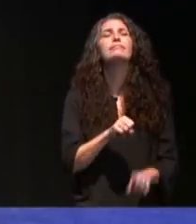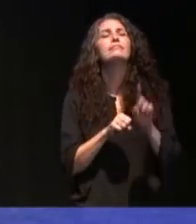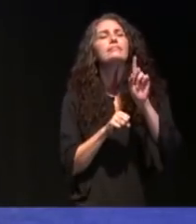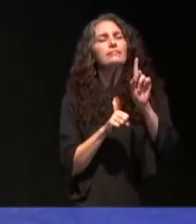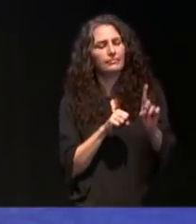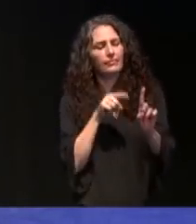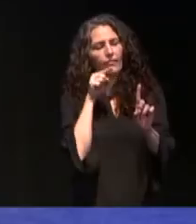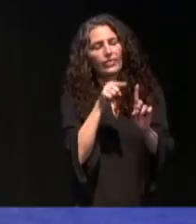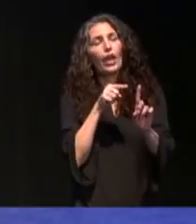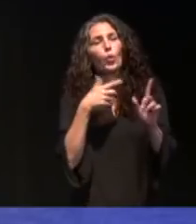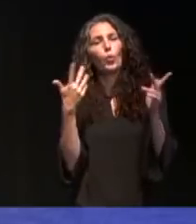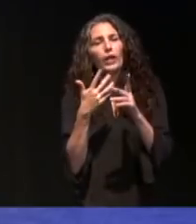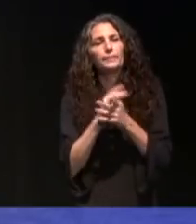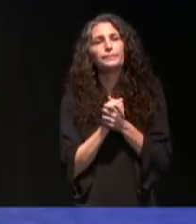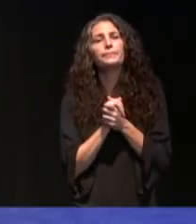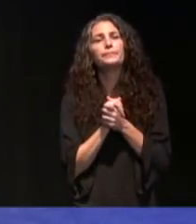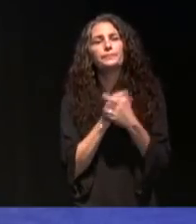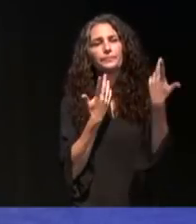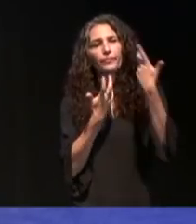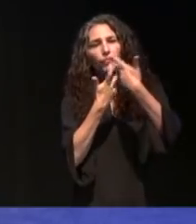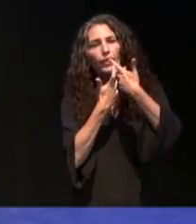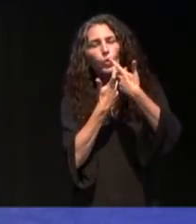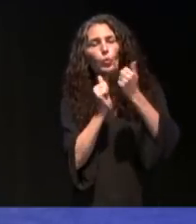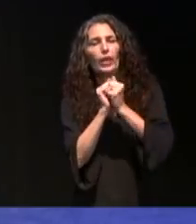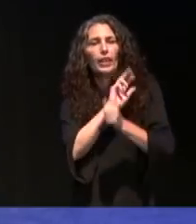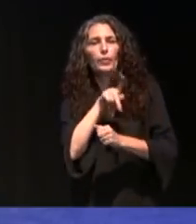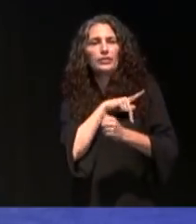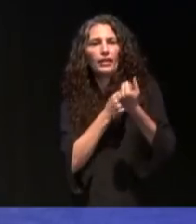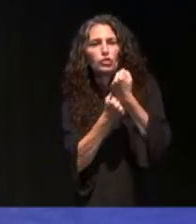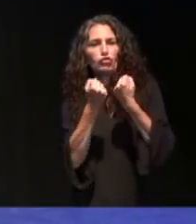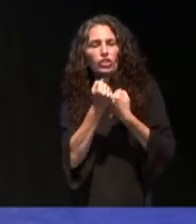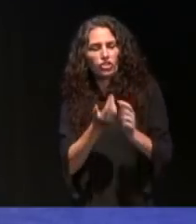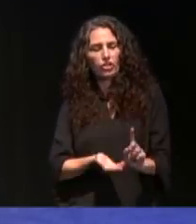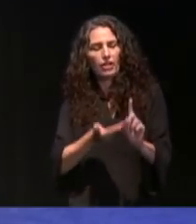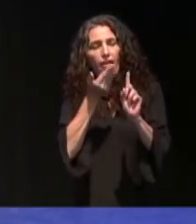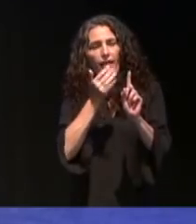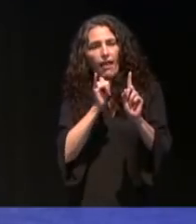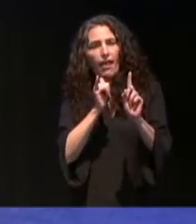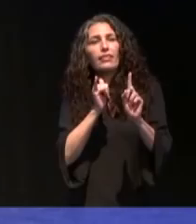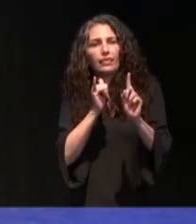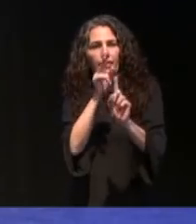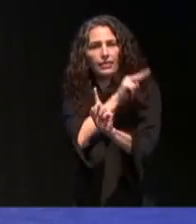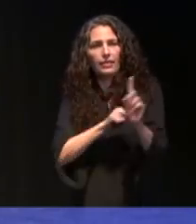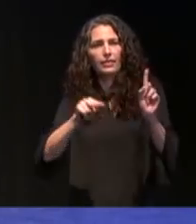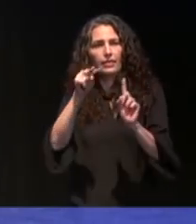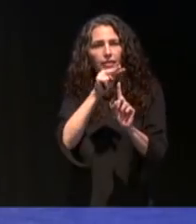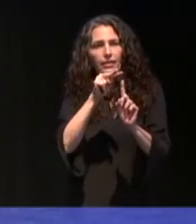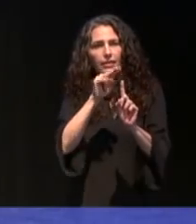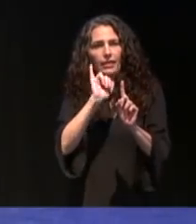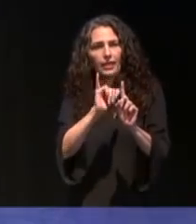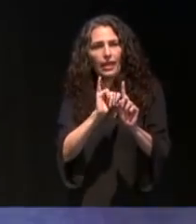that which is in sync with that personality structure and the paradigm that that personality is